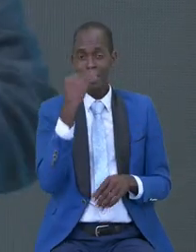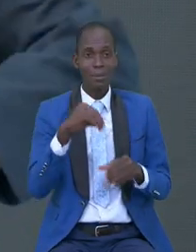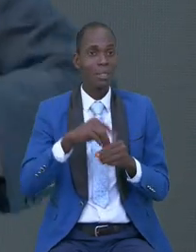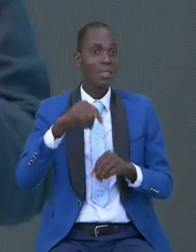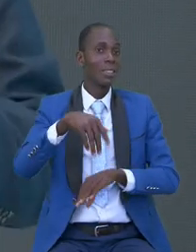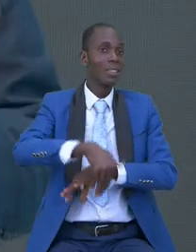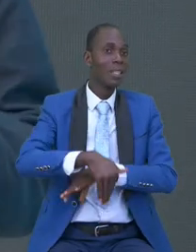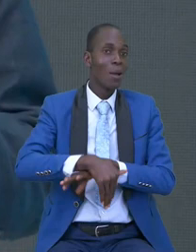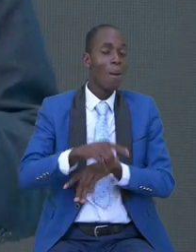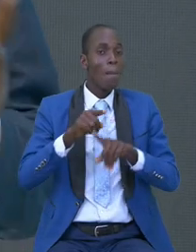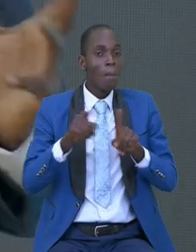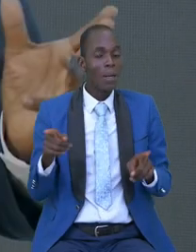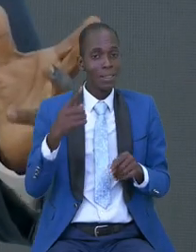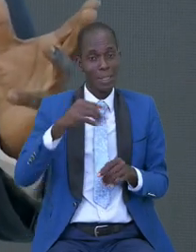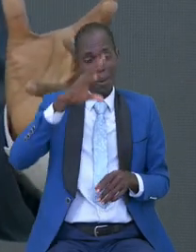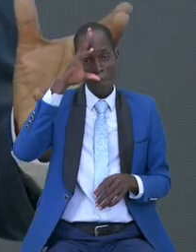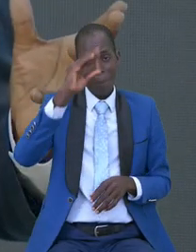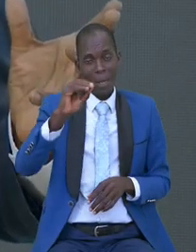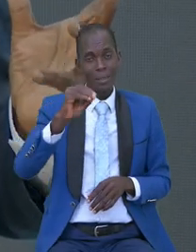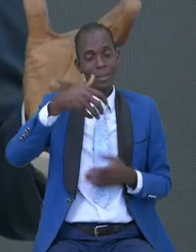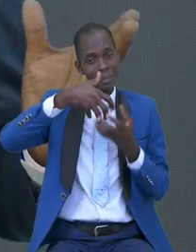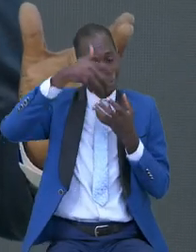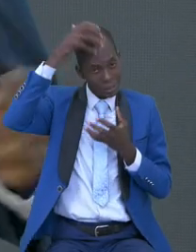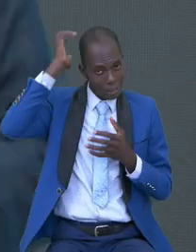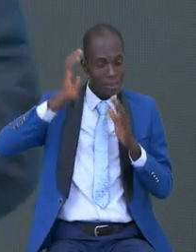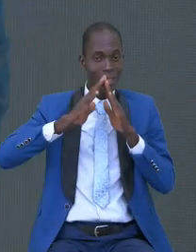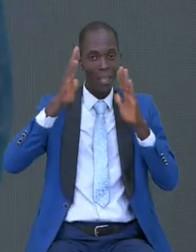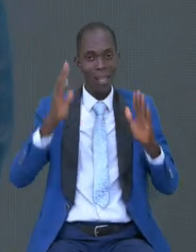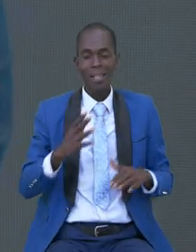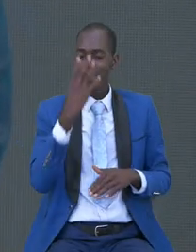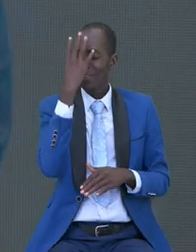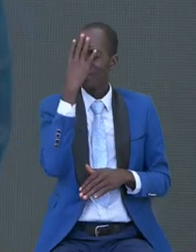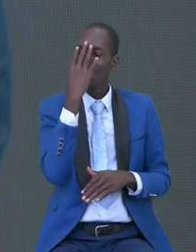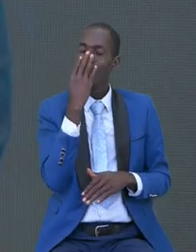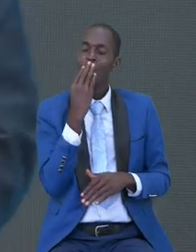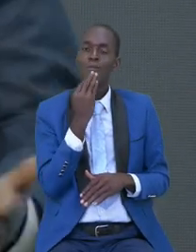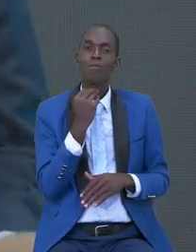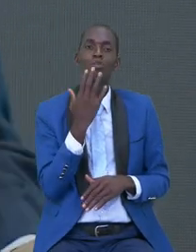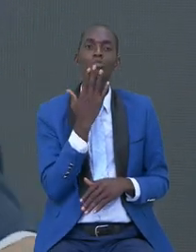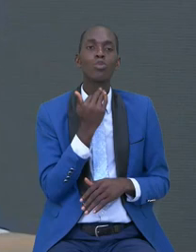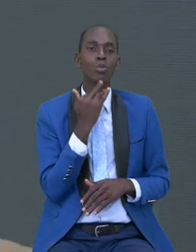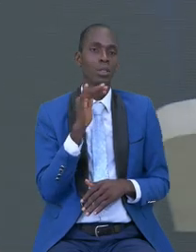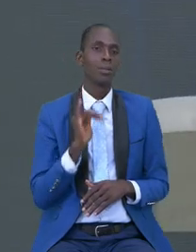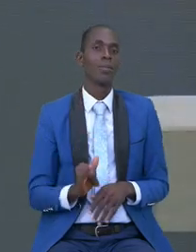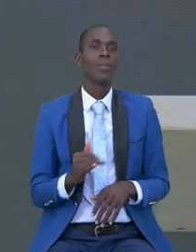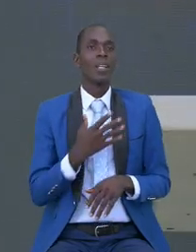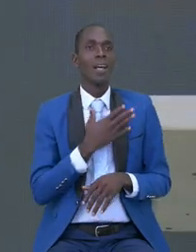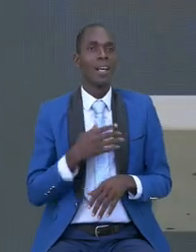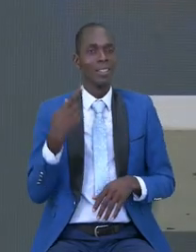the man in the lion's den slept soundly. And in the